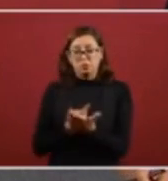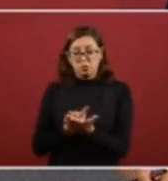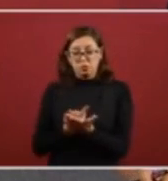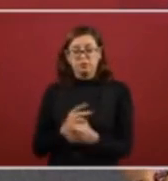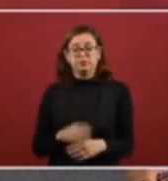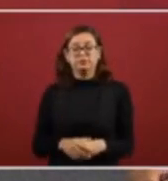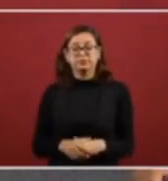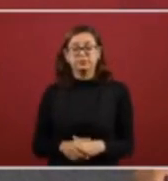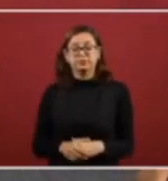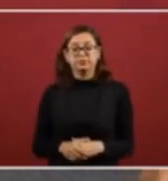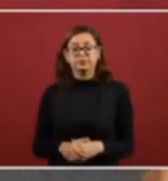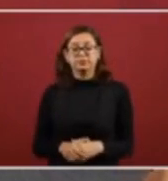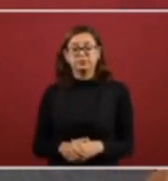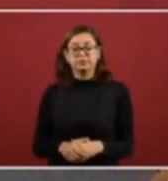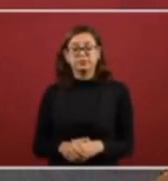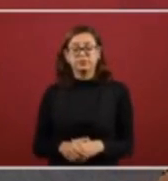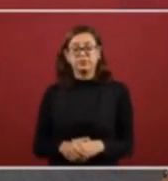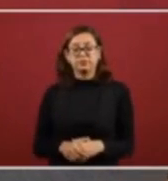program.